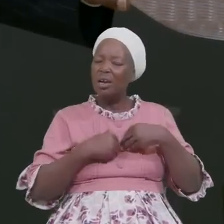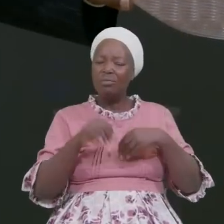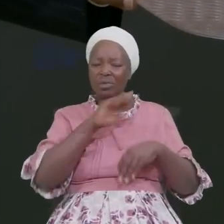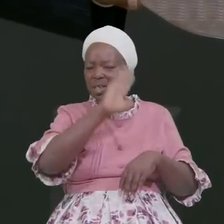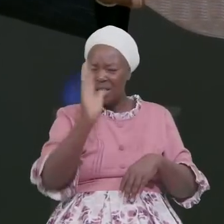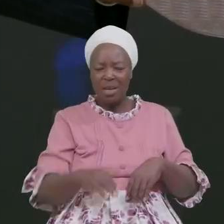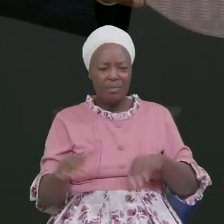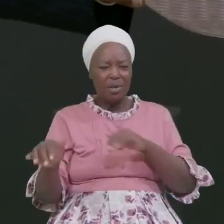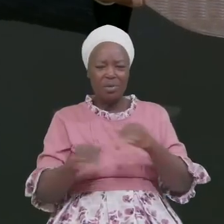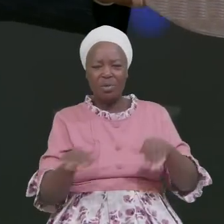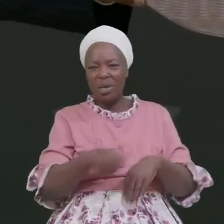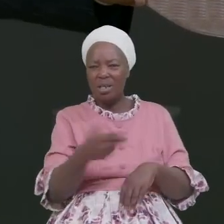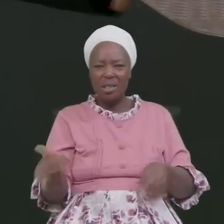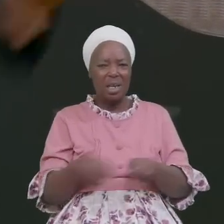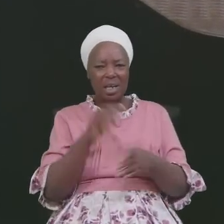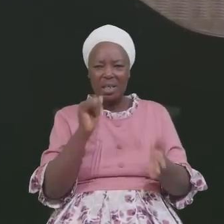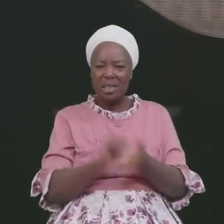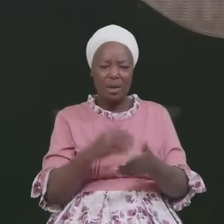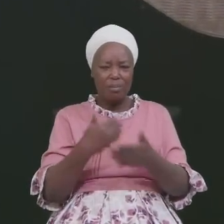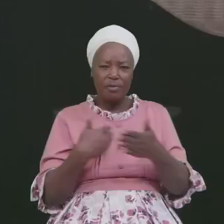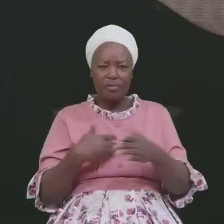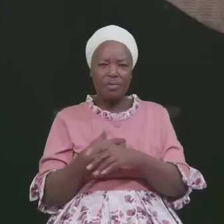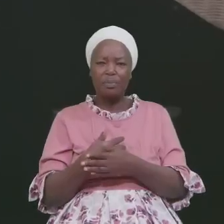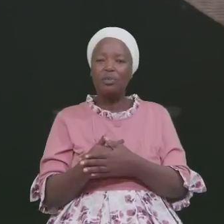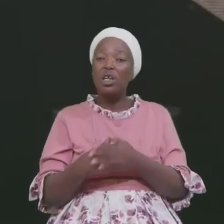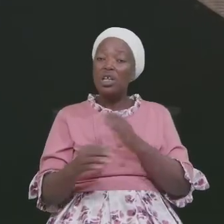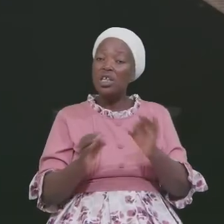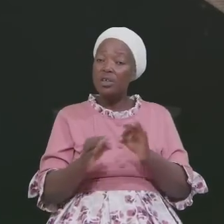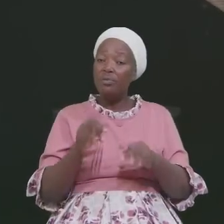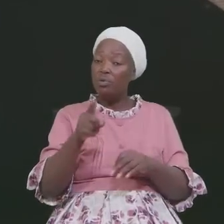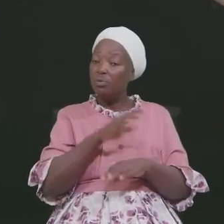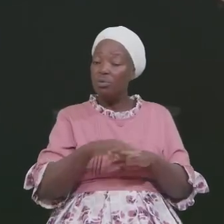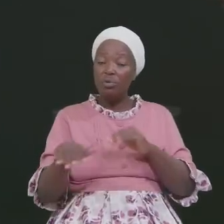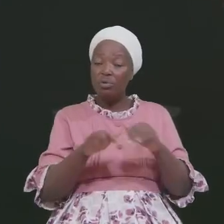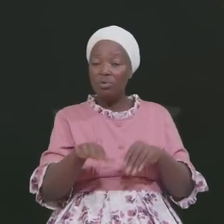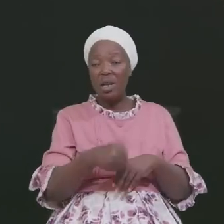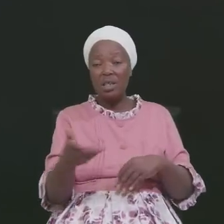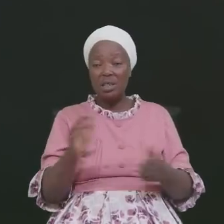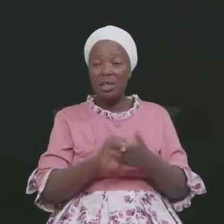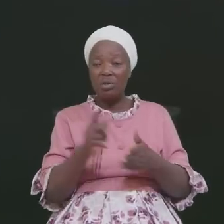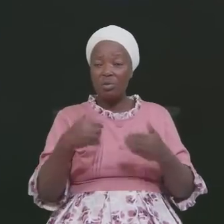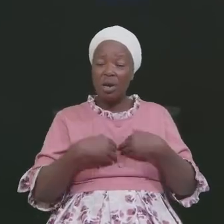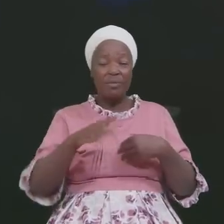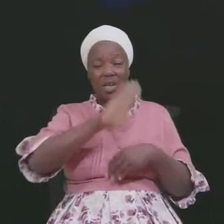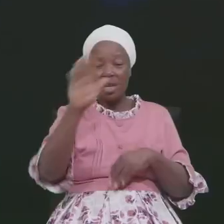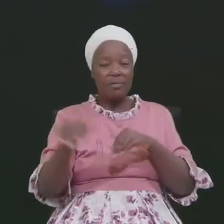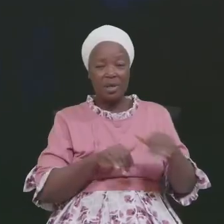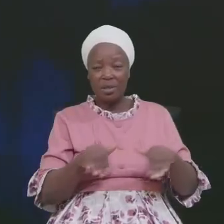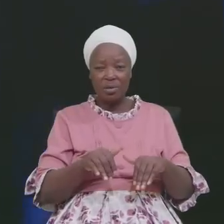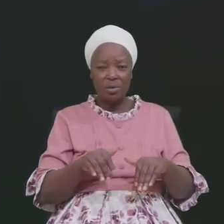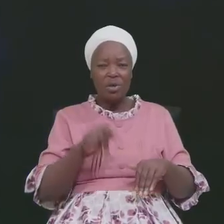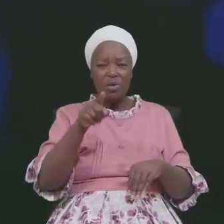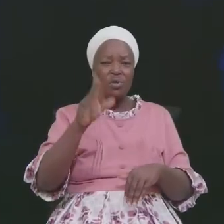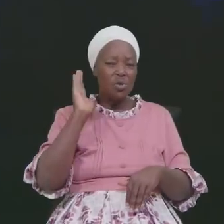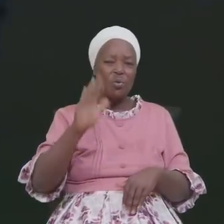done anything like that before. If you don't do anything you have never done, you will